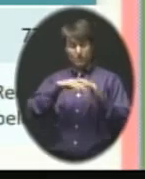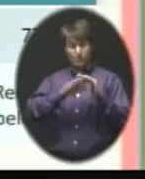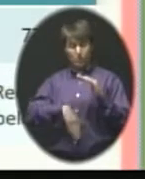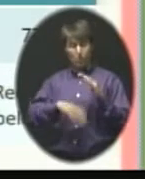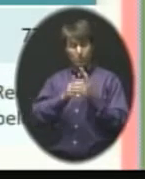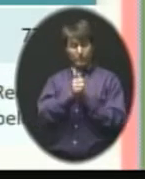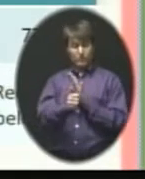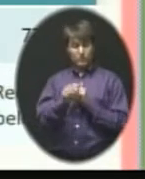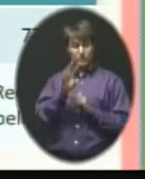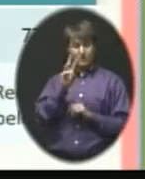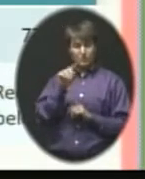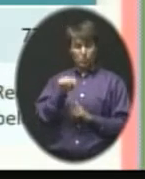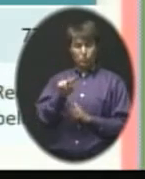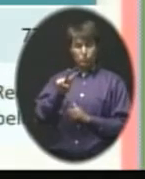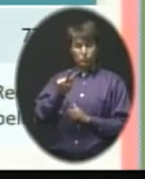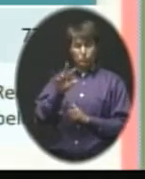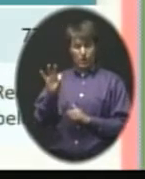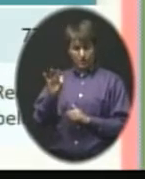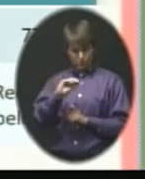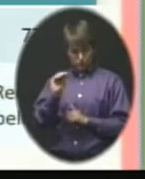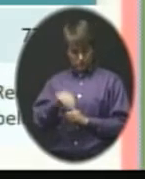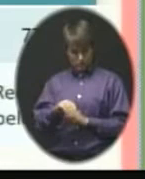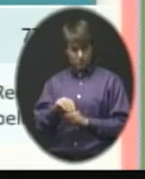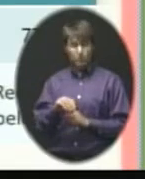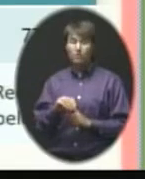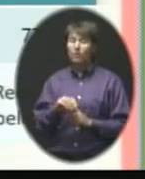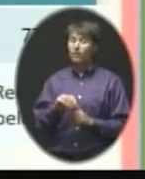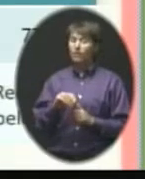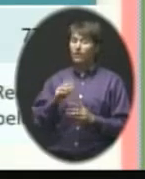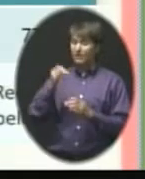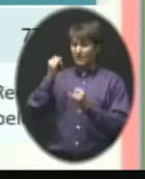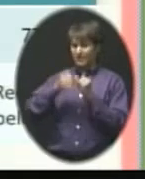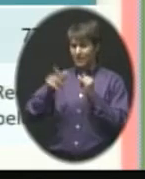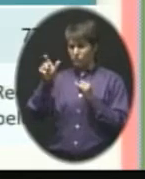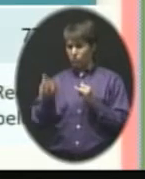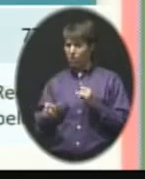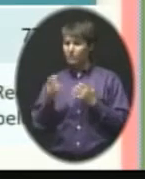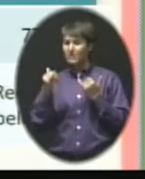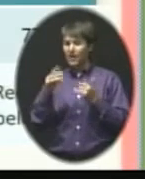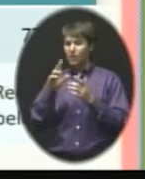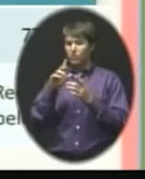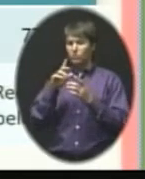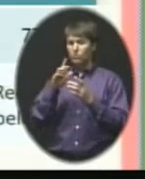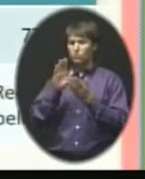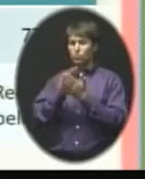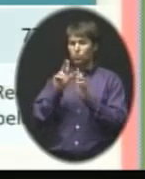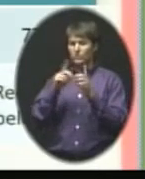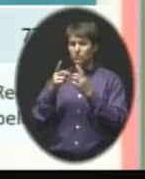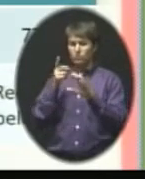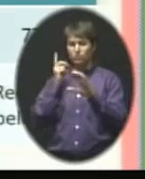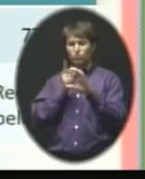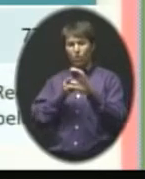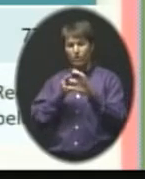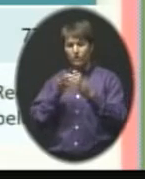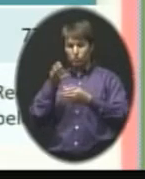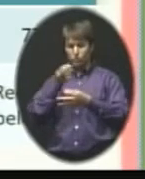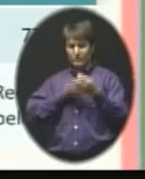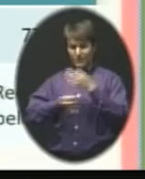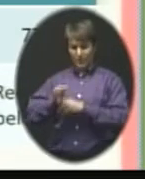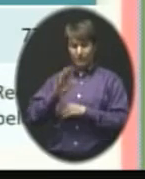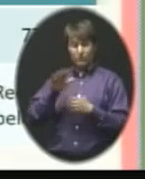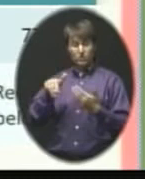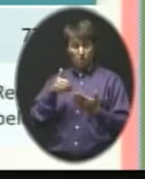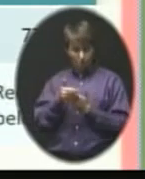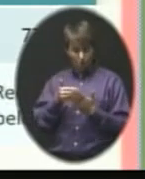was 6.29. What you see in the last column is now our district target. So instead of all of us having the